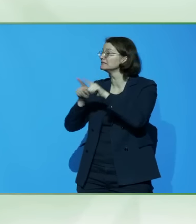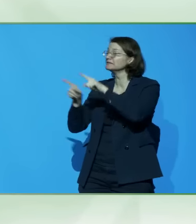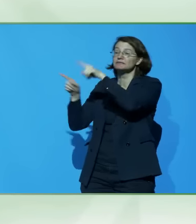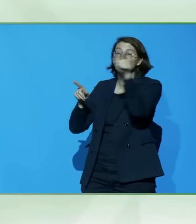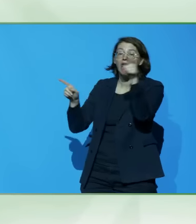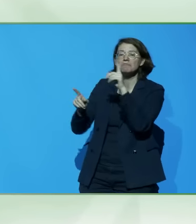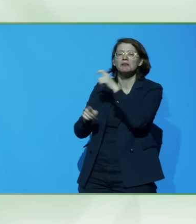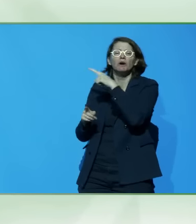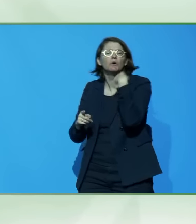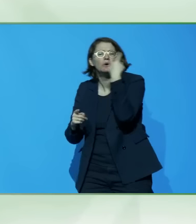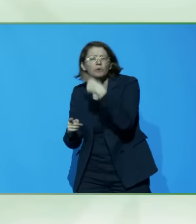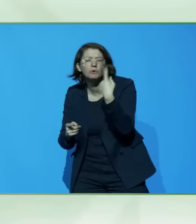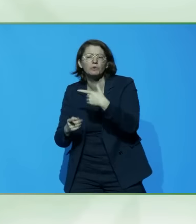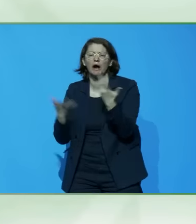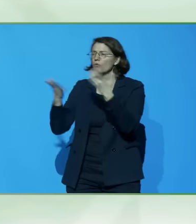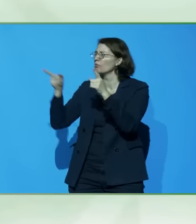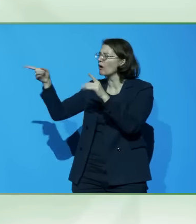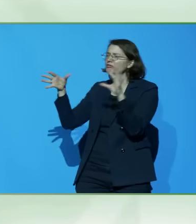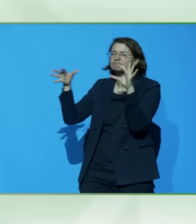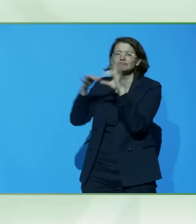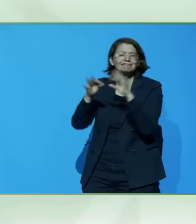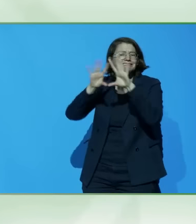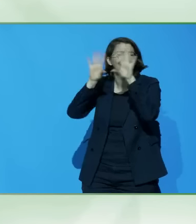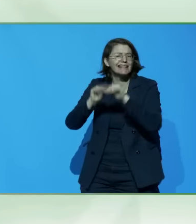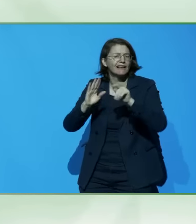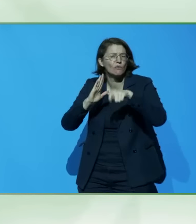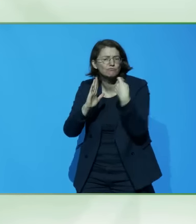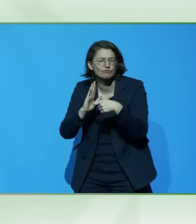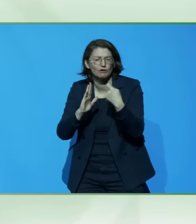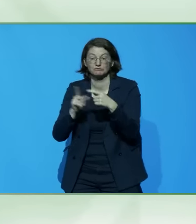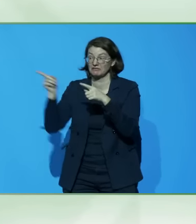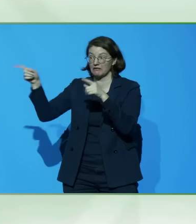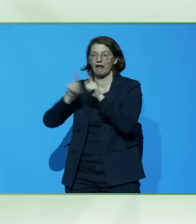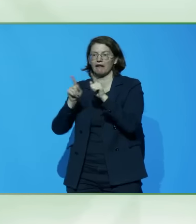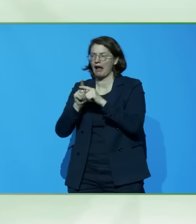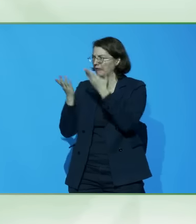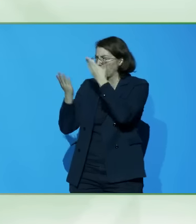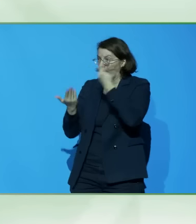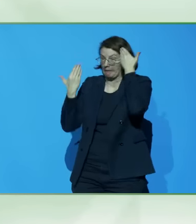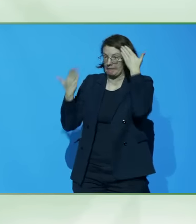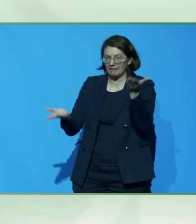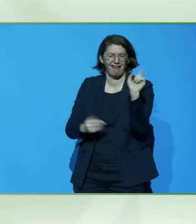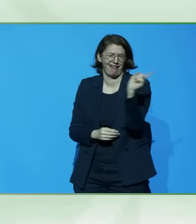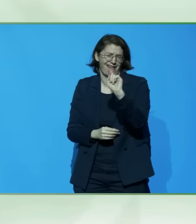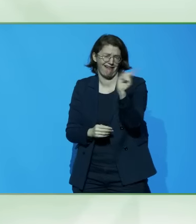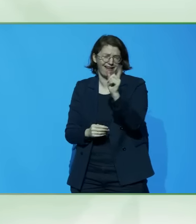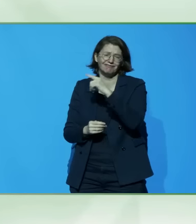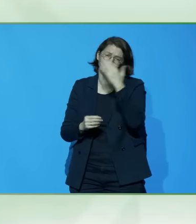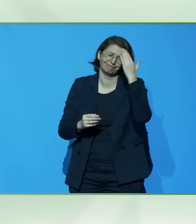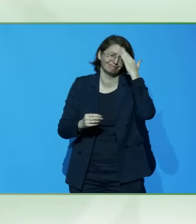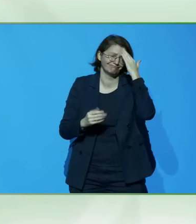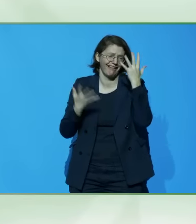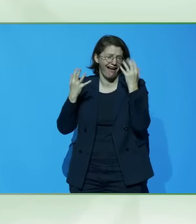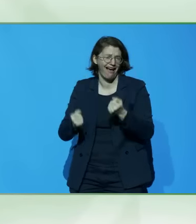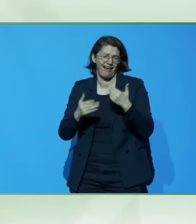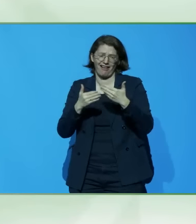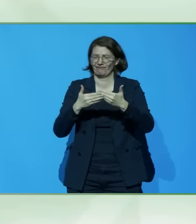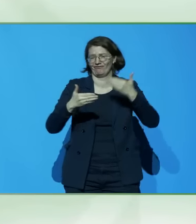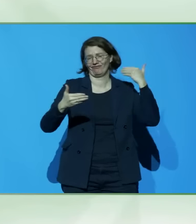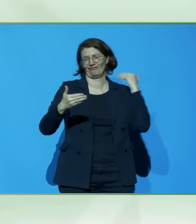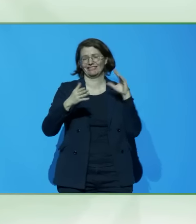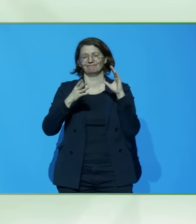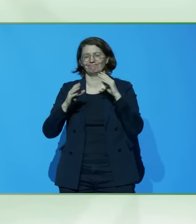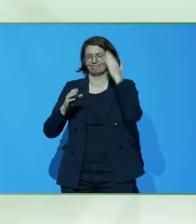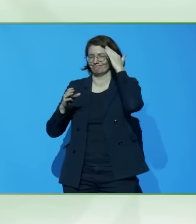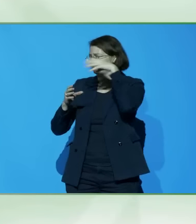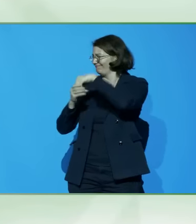why they're here. There's a reason why they're here. Ask them about it. And Markus, danke dir. Relapse, thank you.